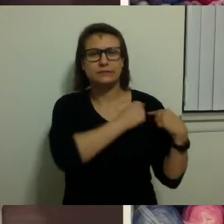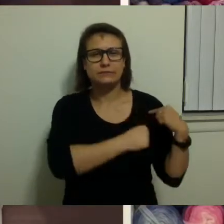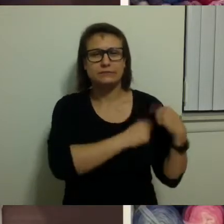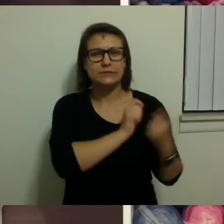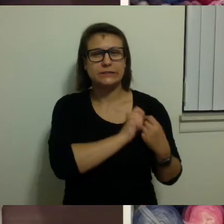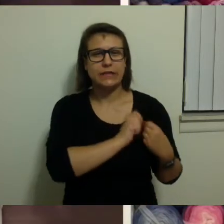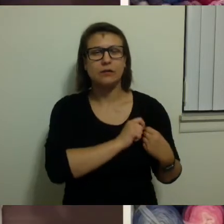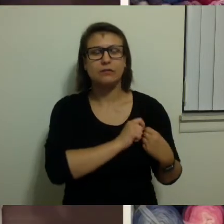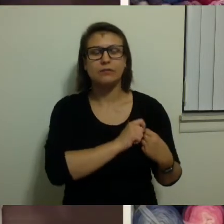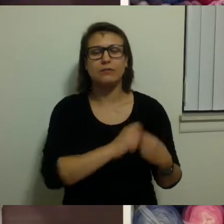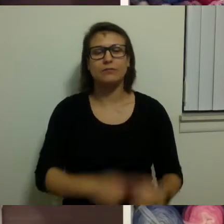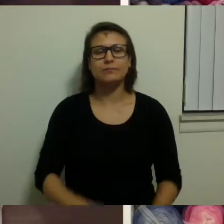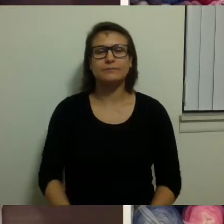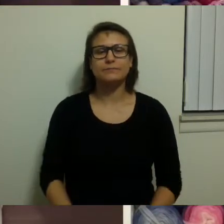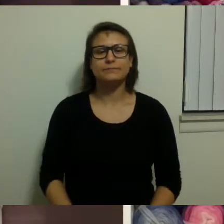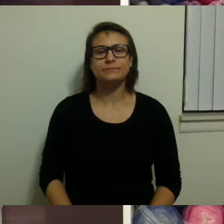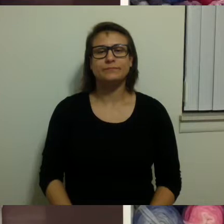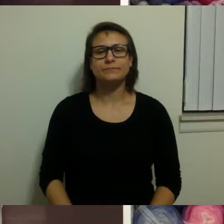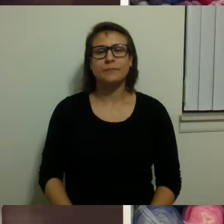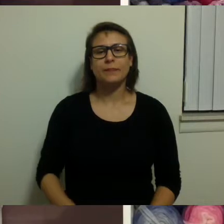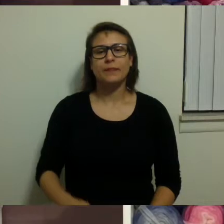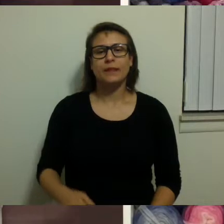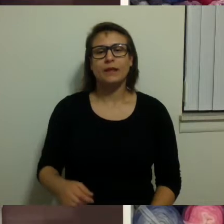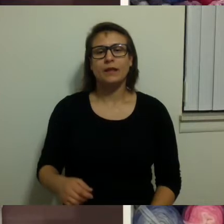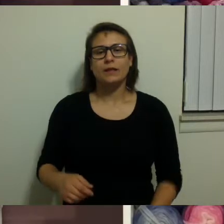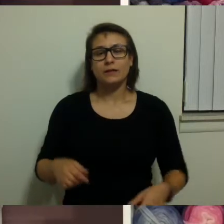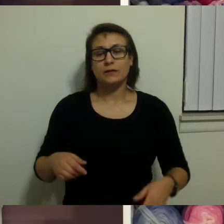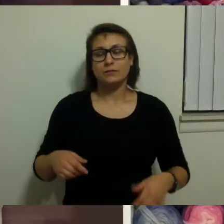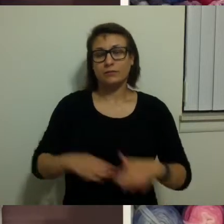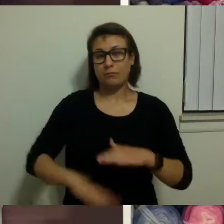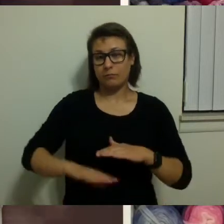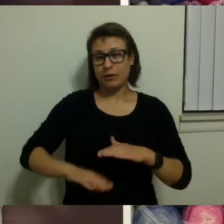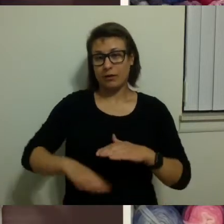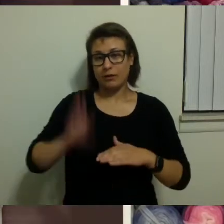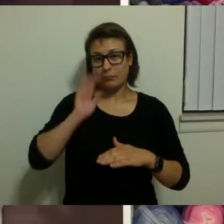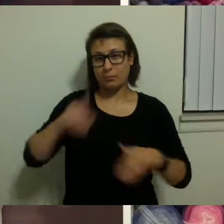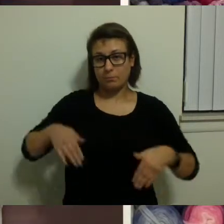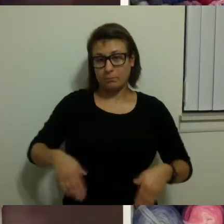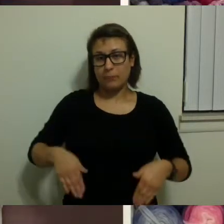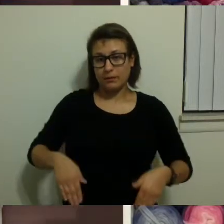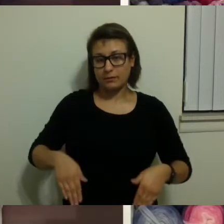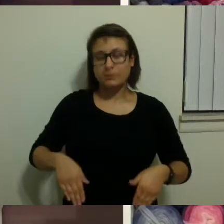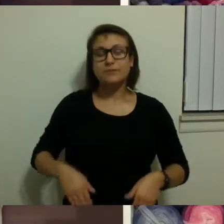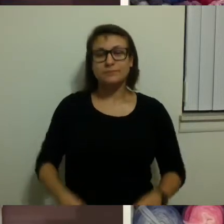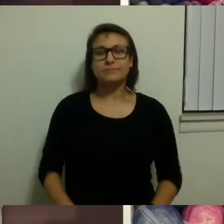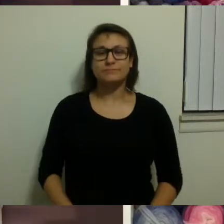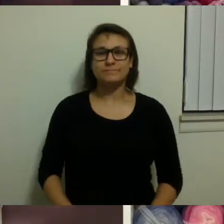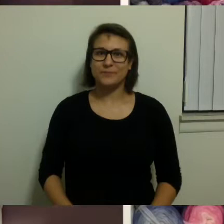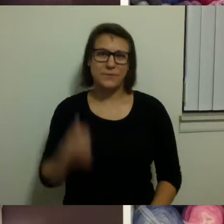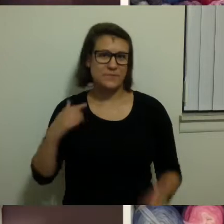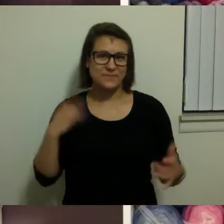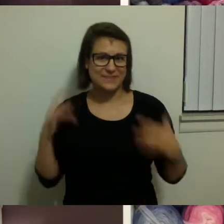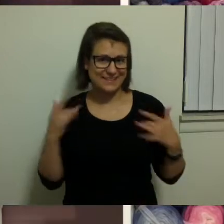detail on the front, and down towards the hem there are pockets. So I'm